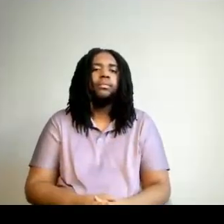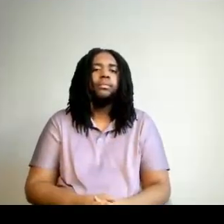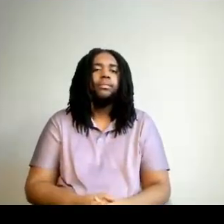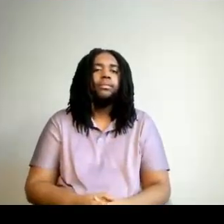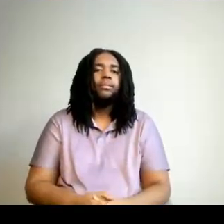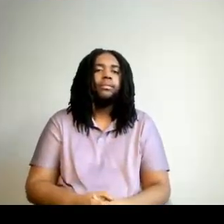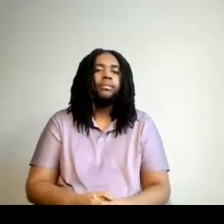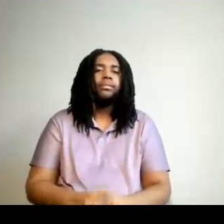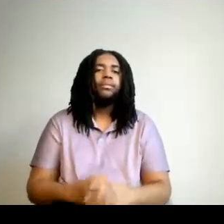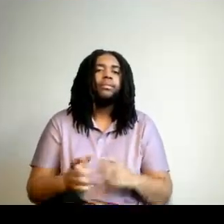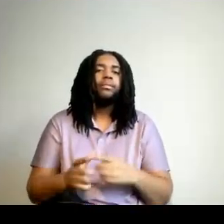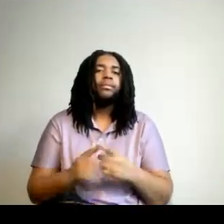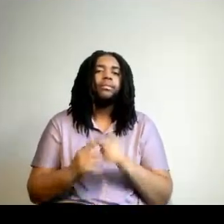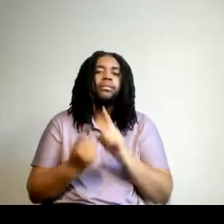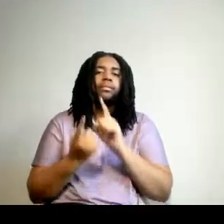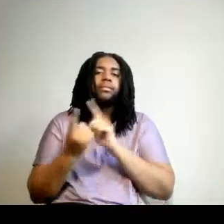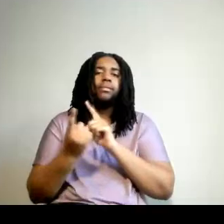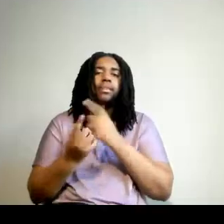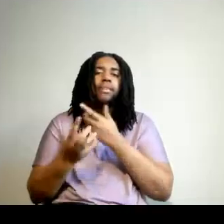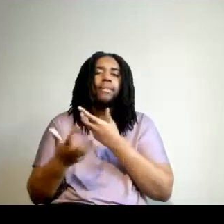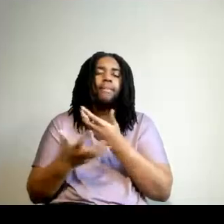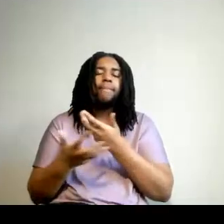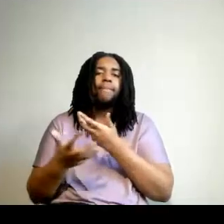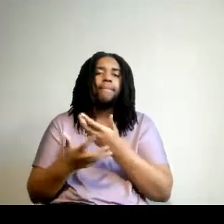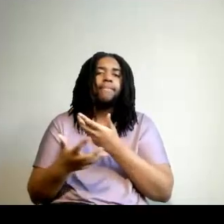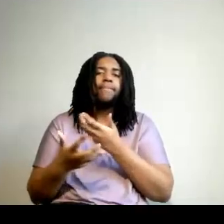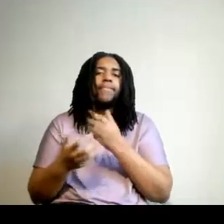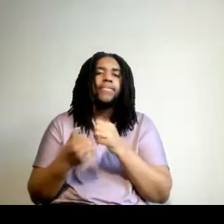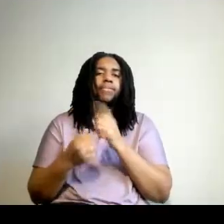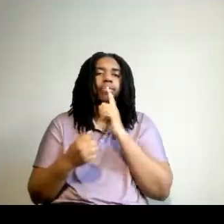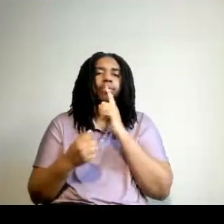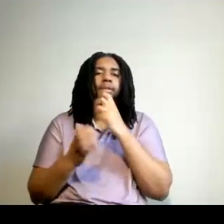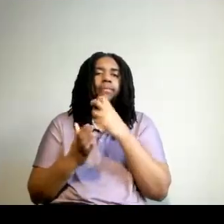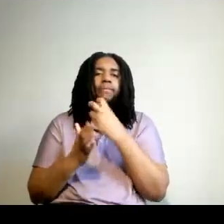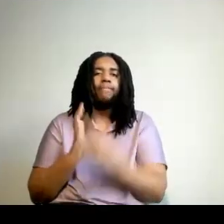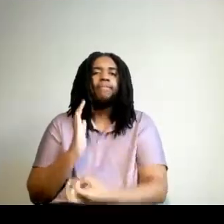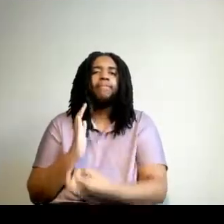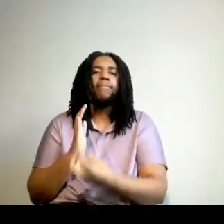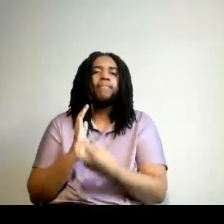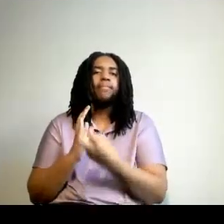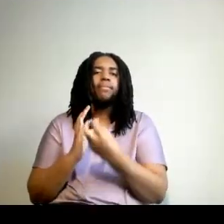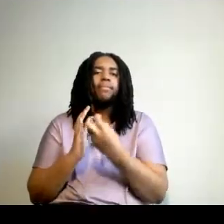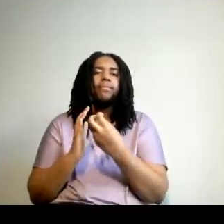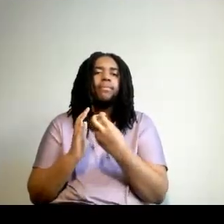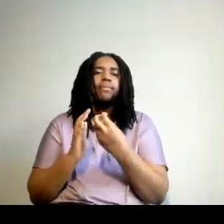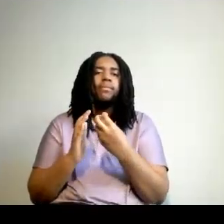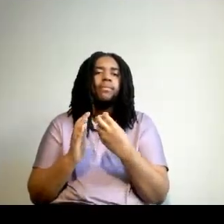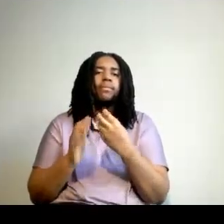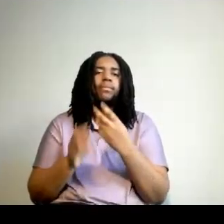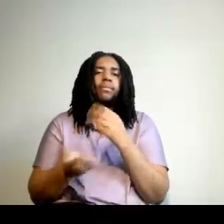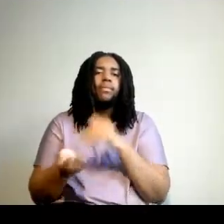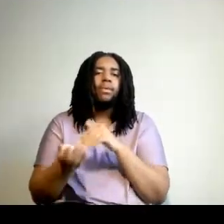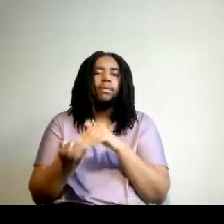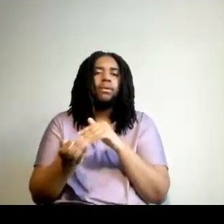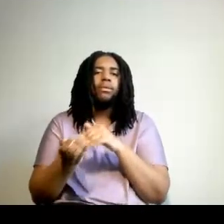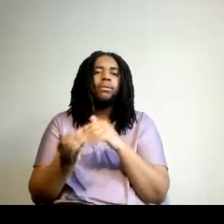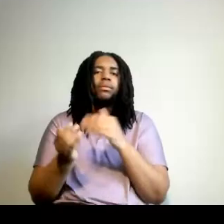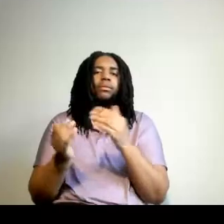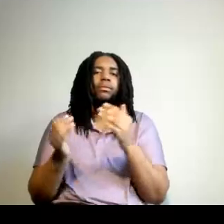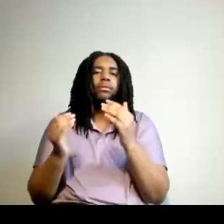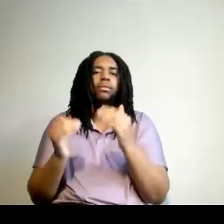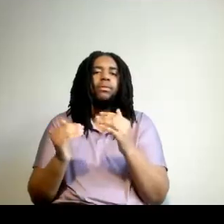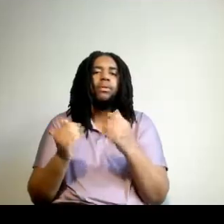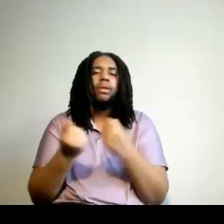those one-on-one conversations where we could really engage with both primary care providers as well as allied health